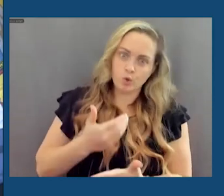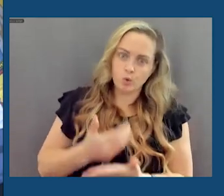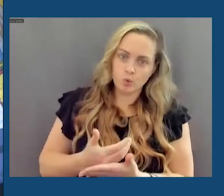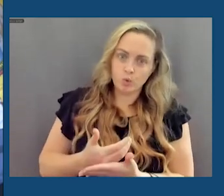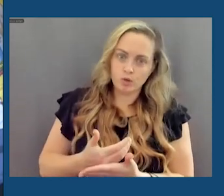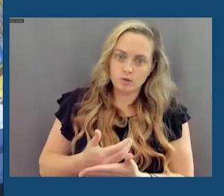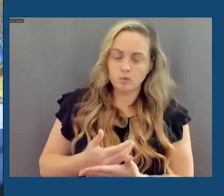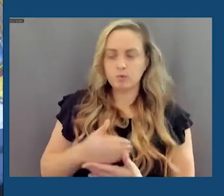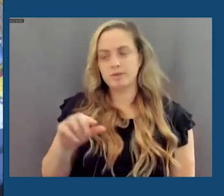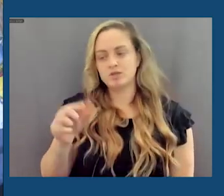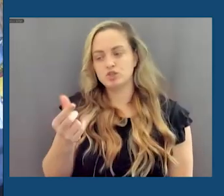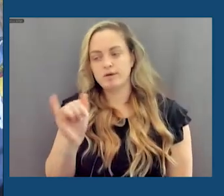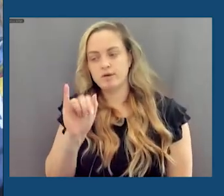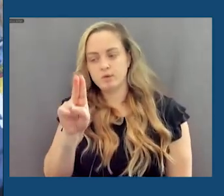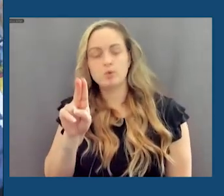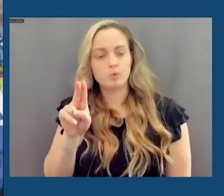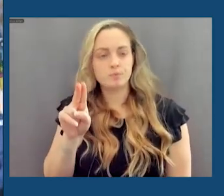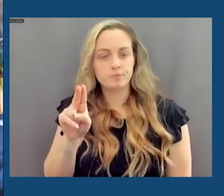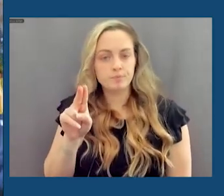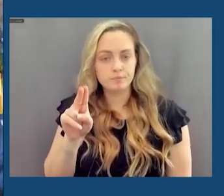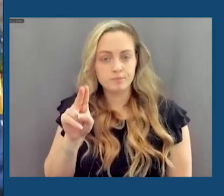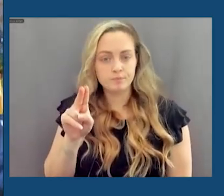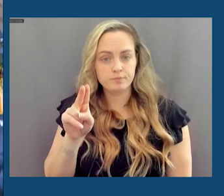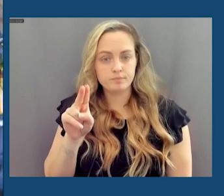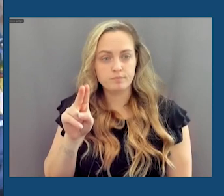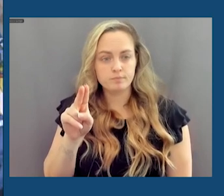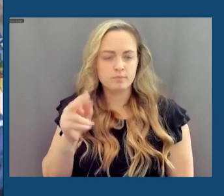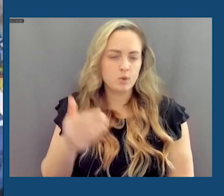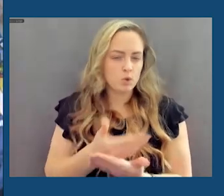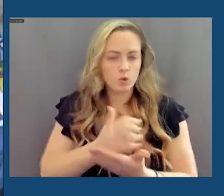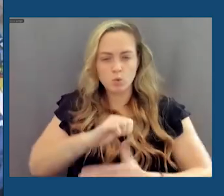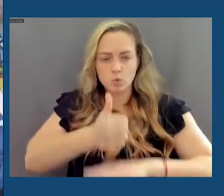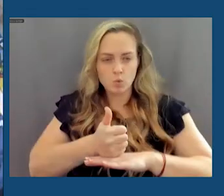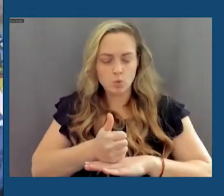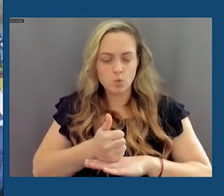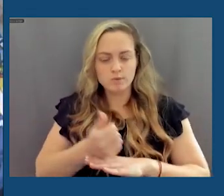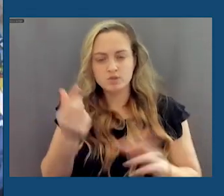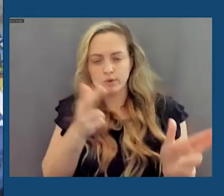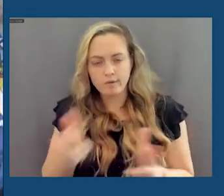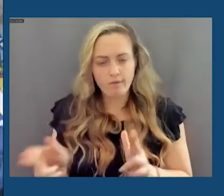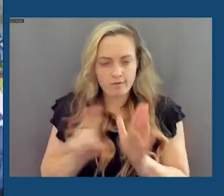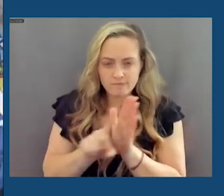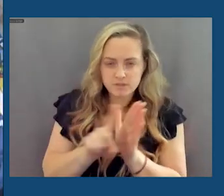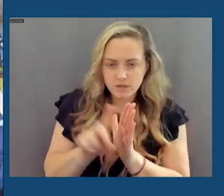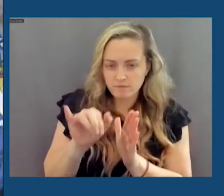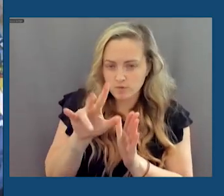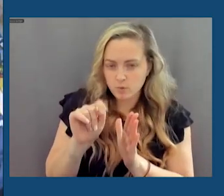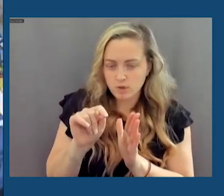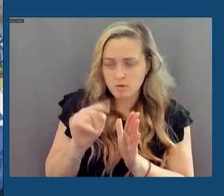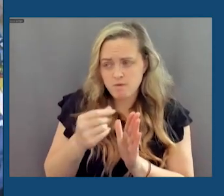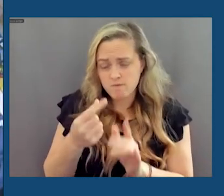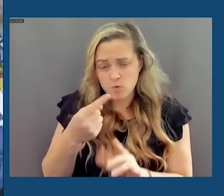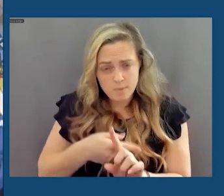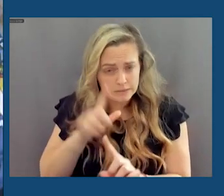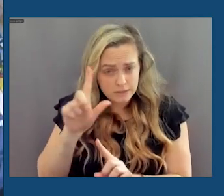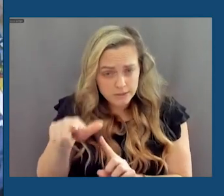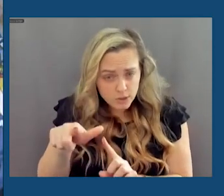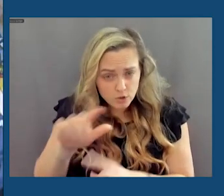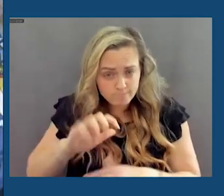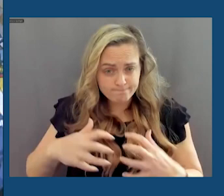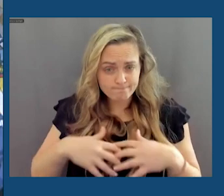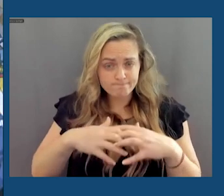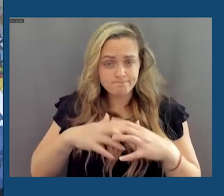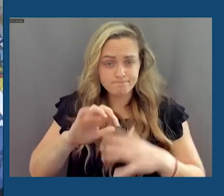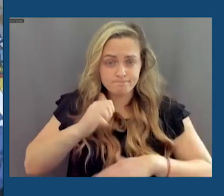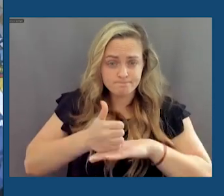GIU, which was a new reformulated unit, the Gun Investigative Unit. A few months after that, she launched the